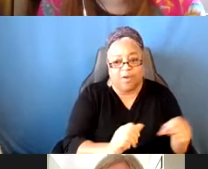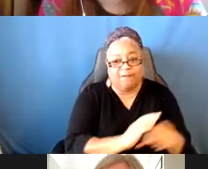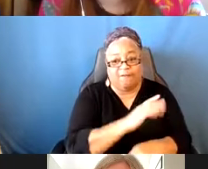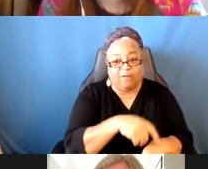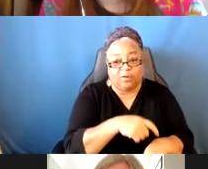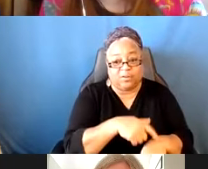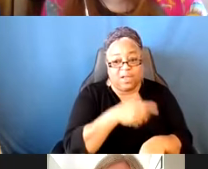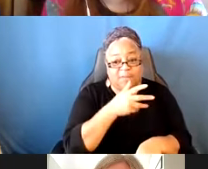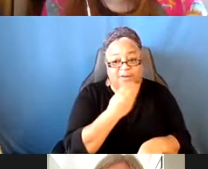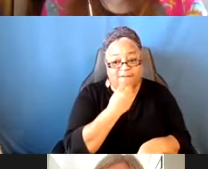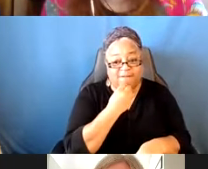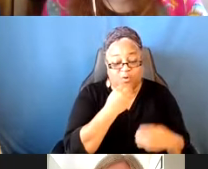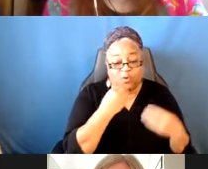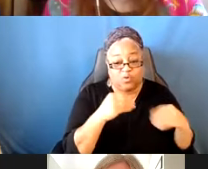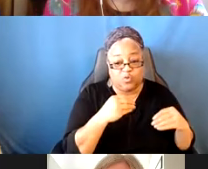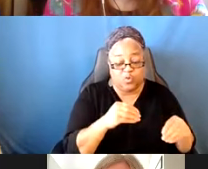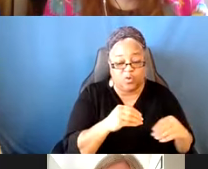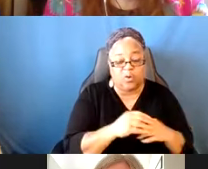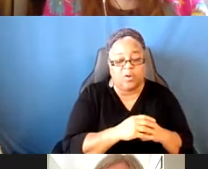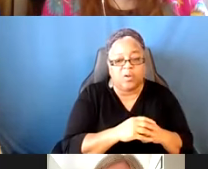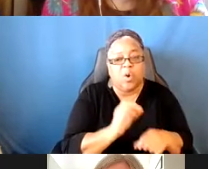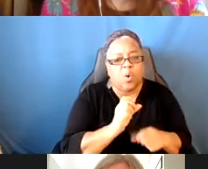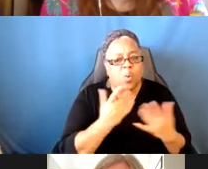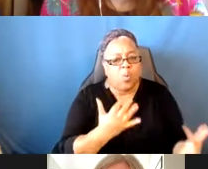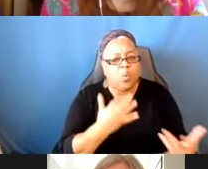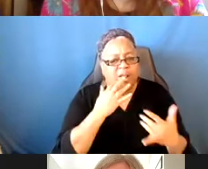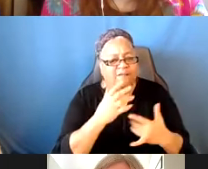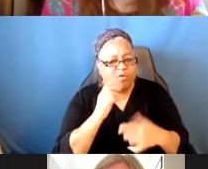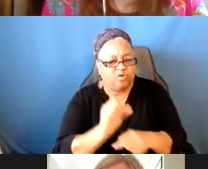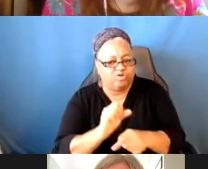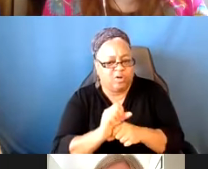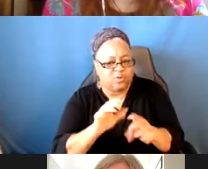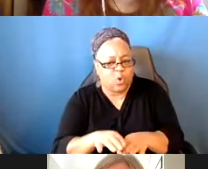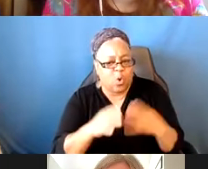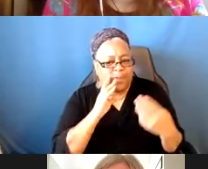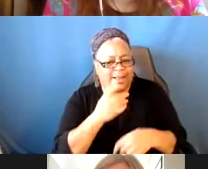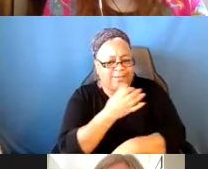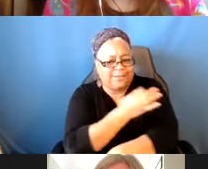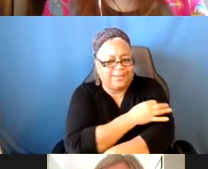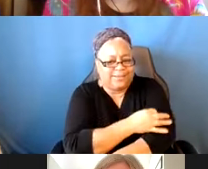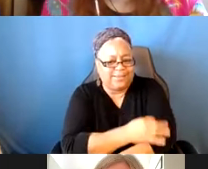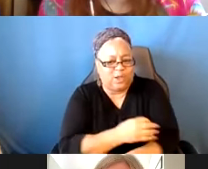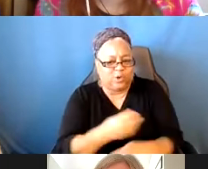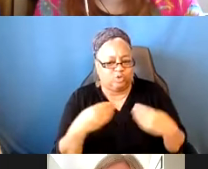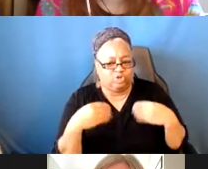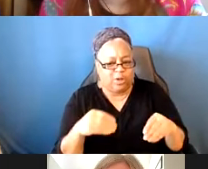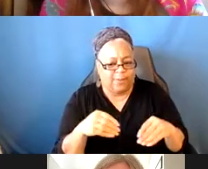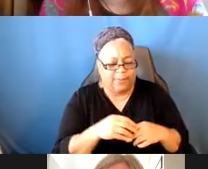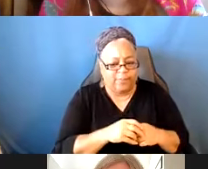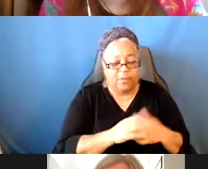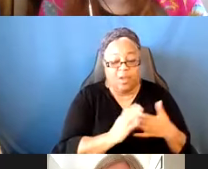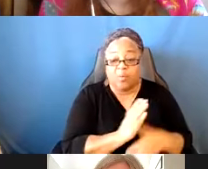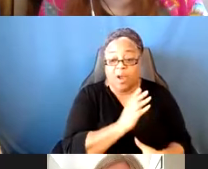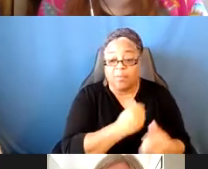slot to open at her favorite tattoo shop. Tasha's primary support system is her aunt and her